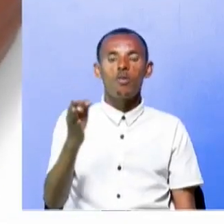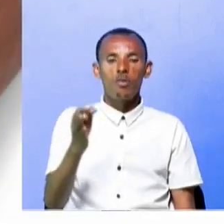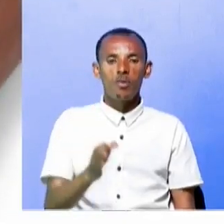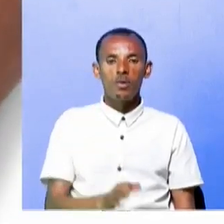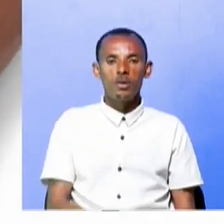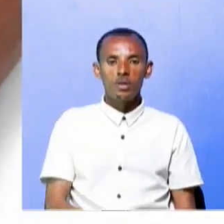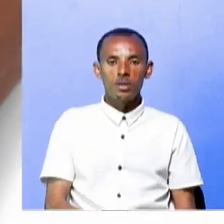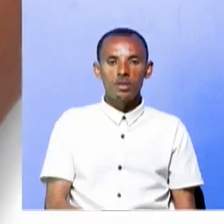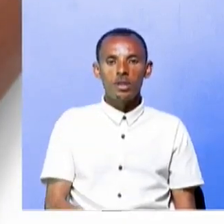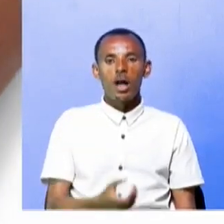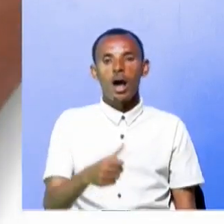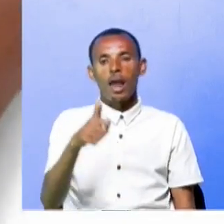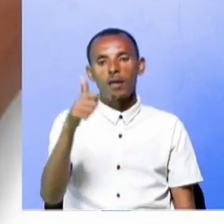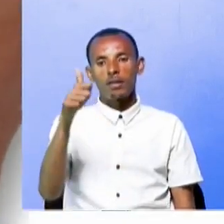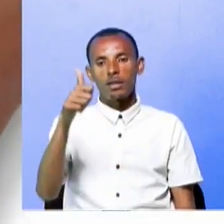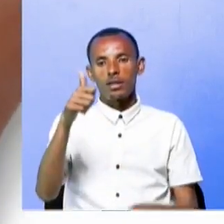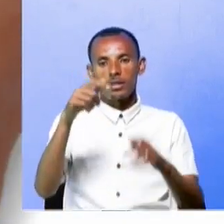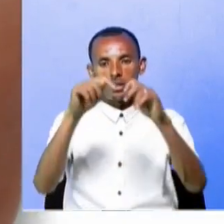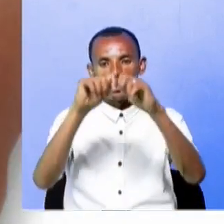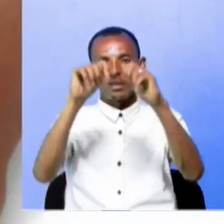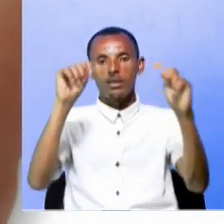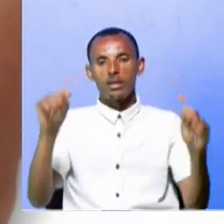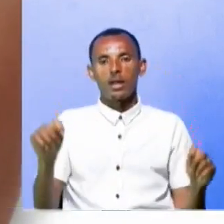of another triangle,